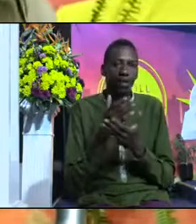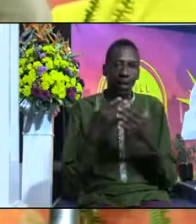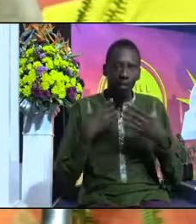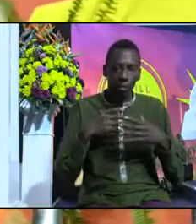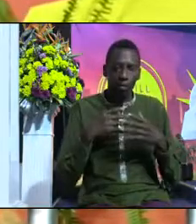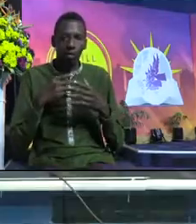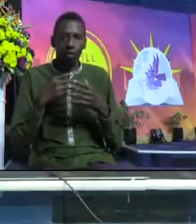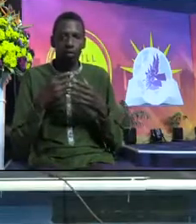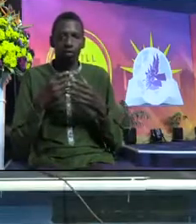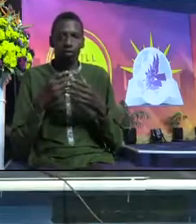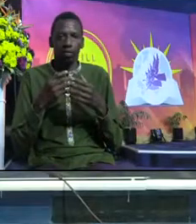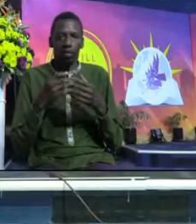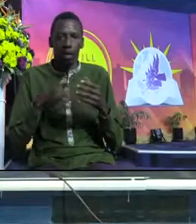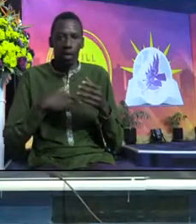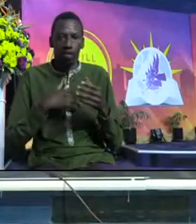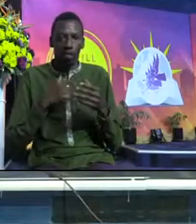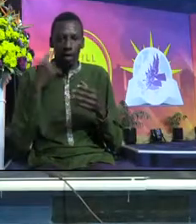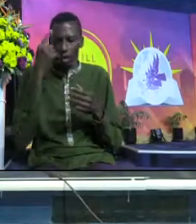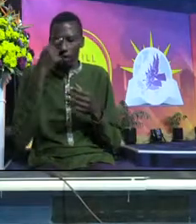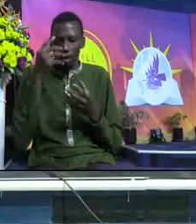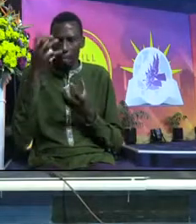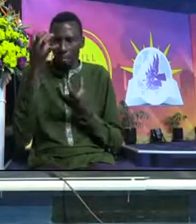would crack if they smile.